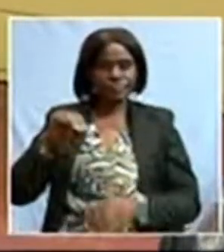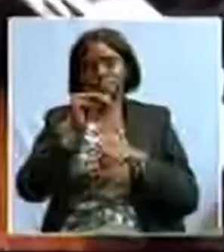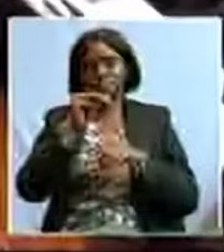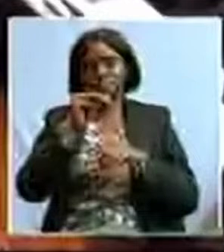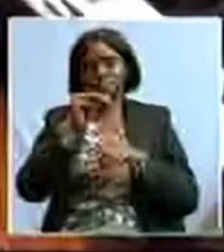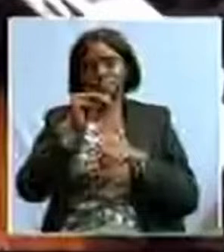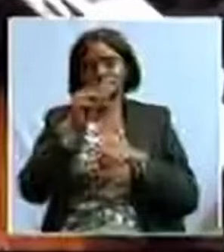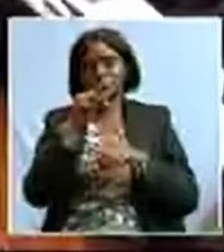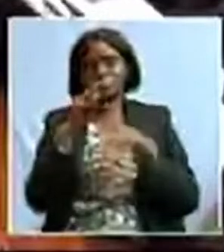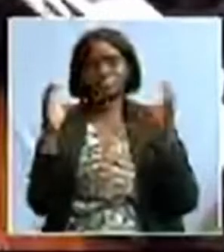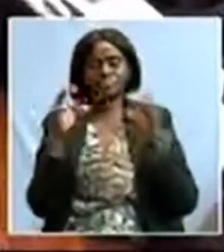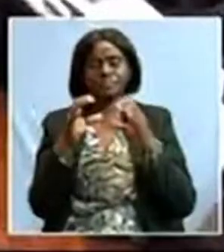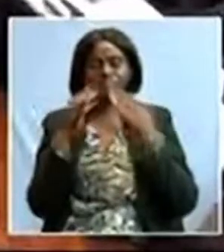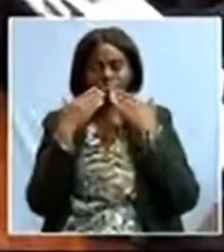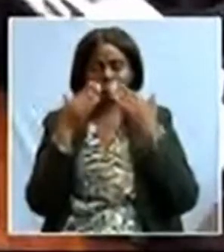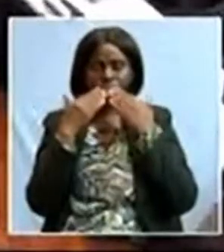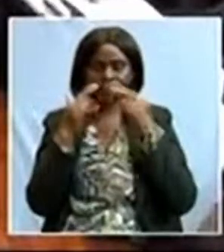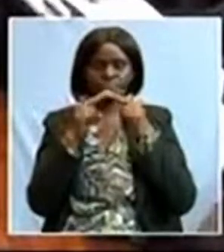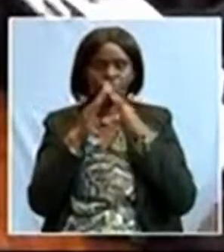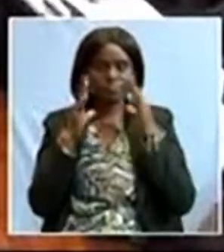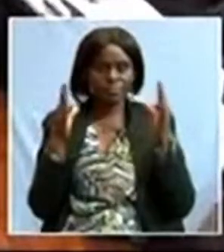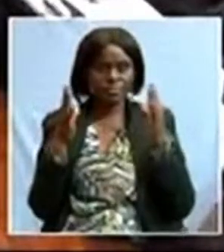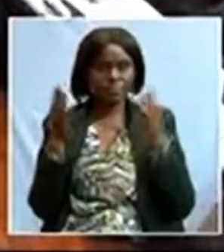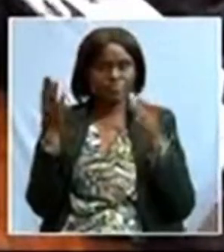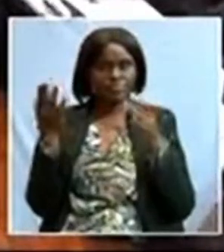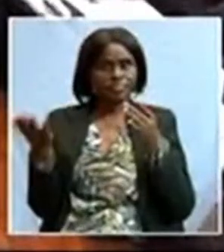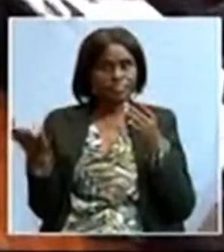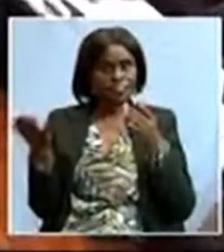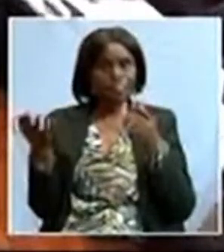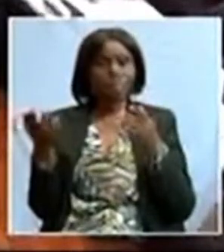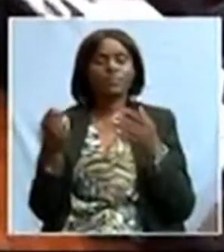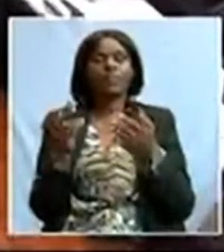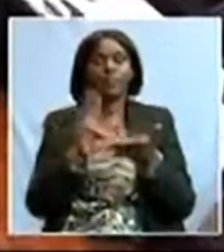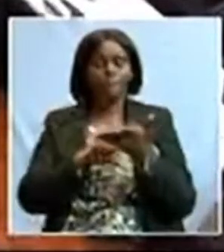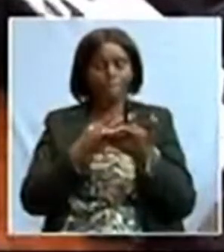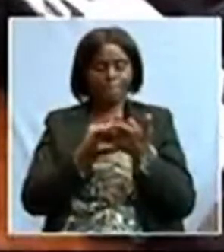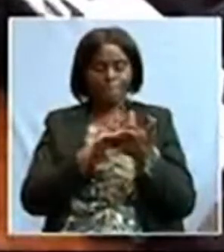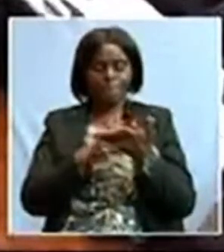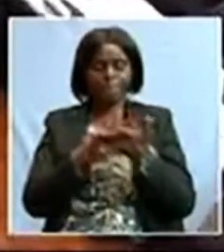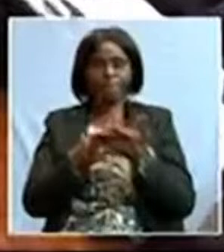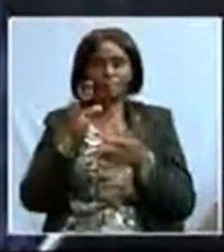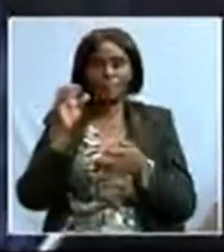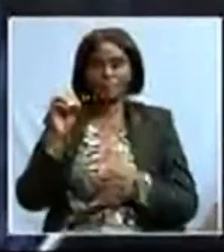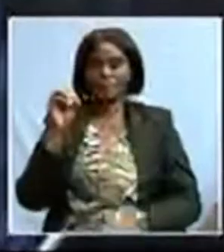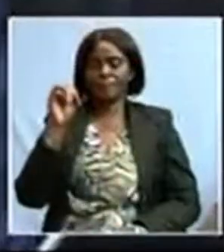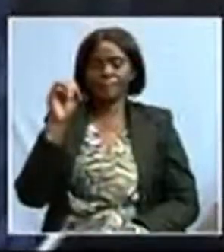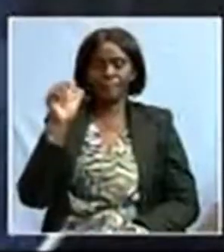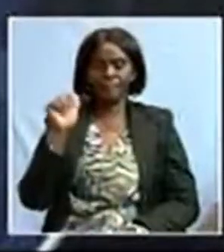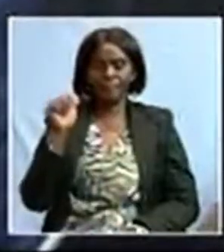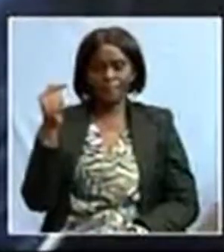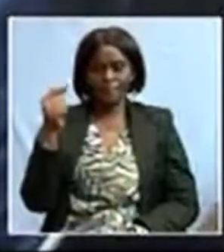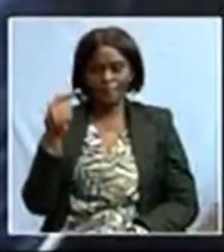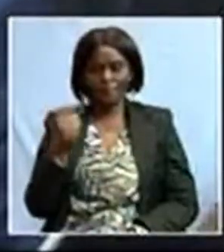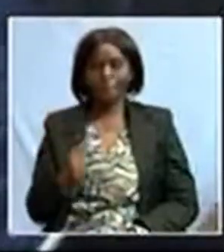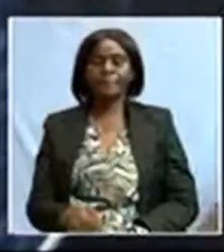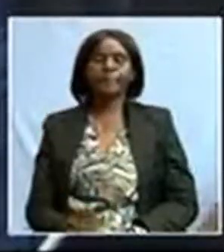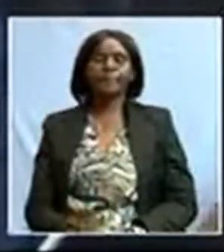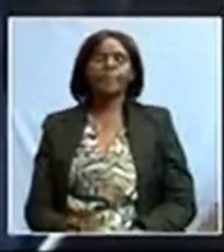Municipal Council. Thank you so much. Our permanent witnesses. We'll start with the Office of the Auditor General.